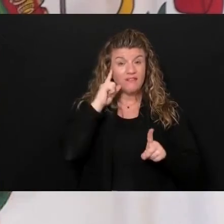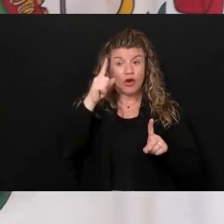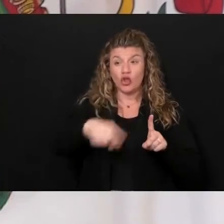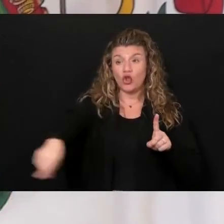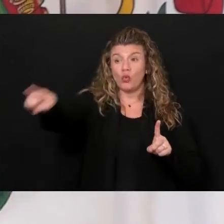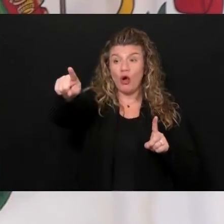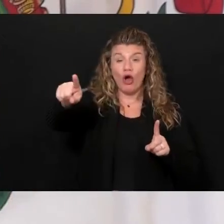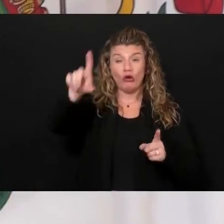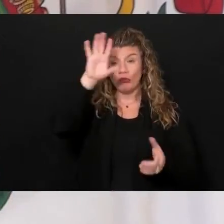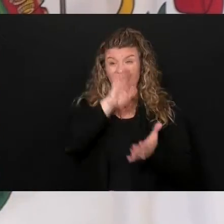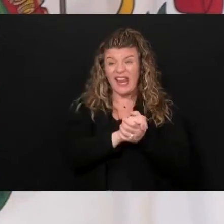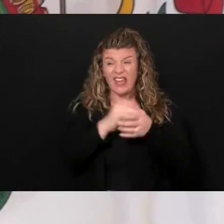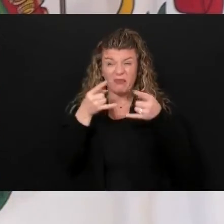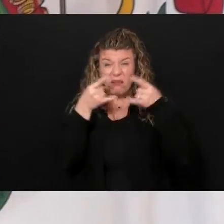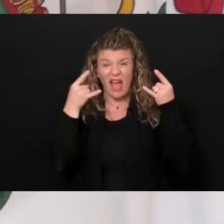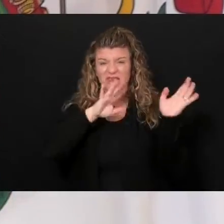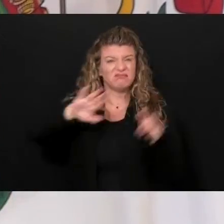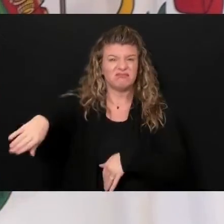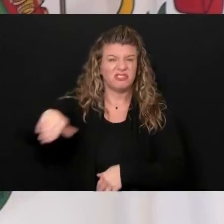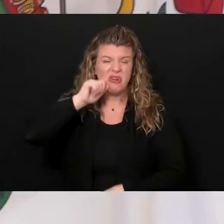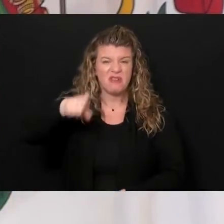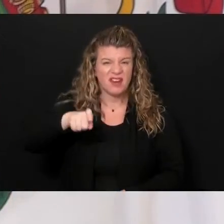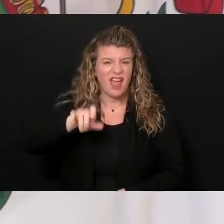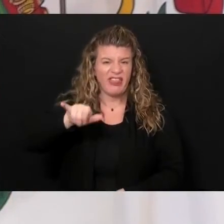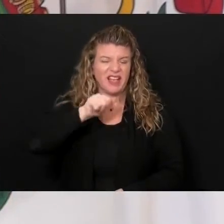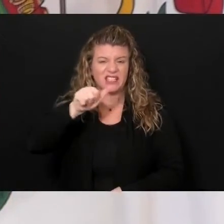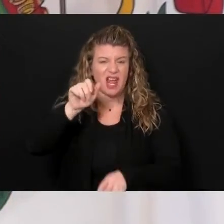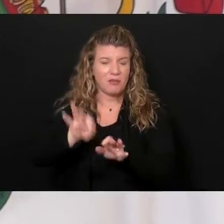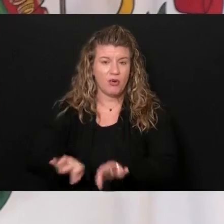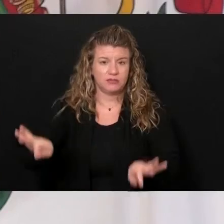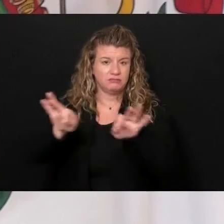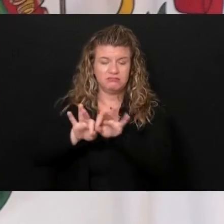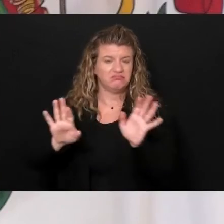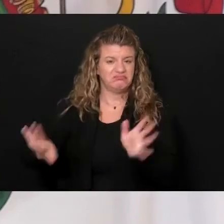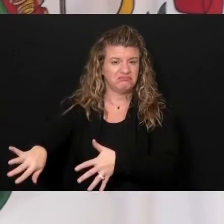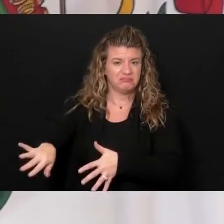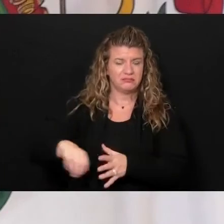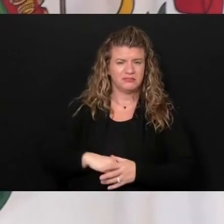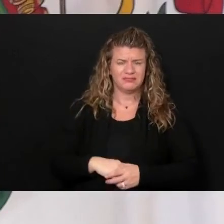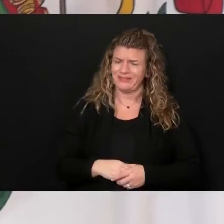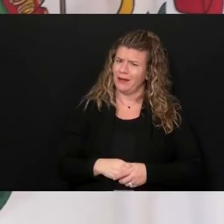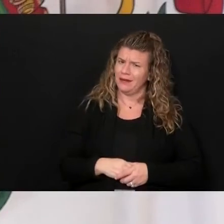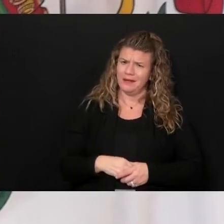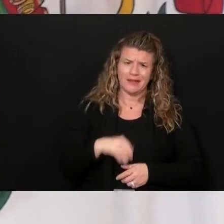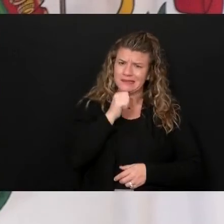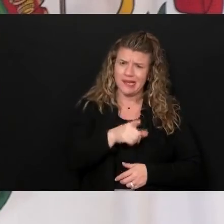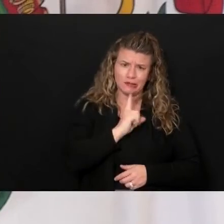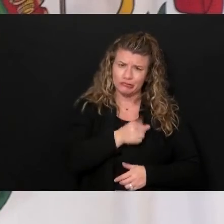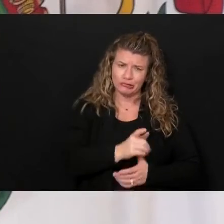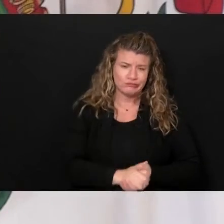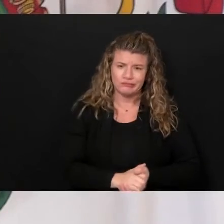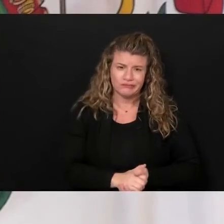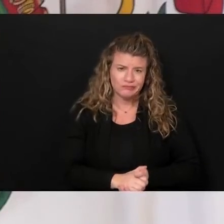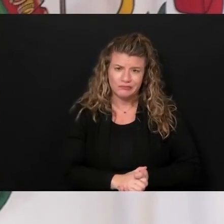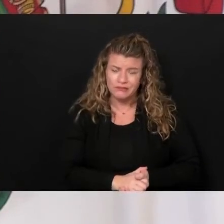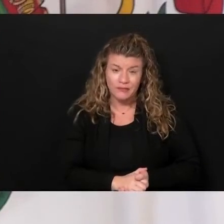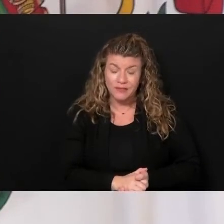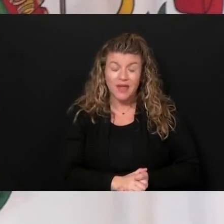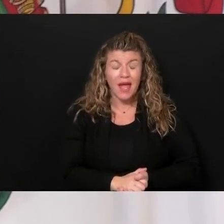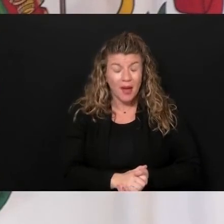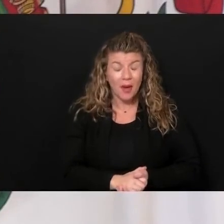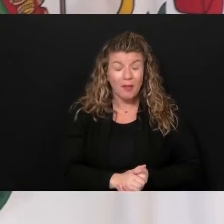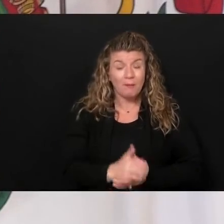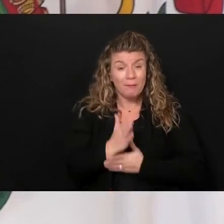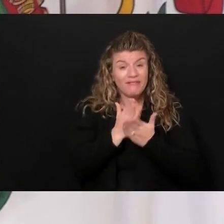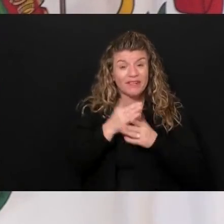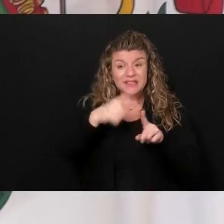in the mask and don't believe that it matters and everything else, which is not true, but for all those